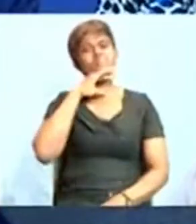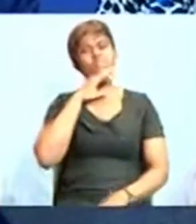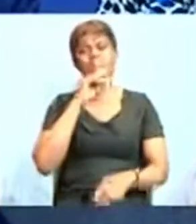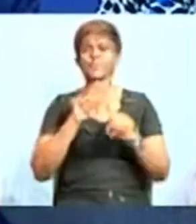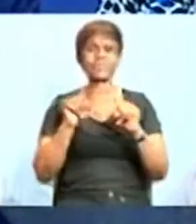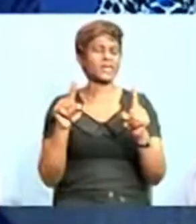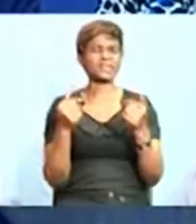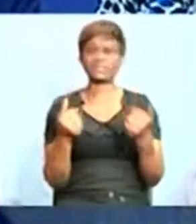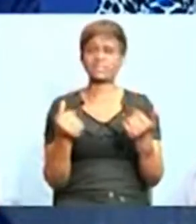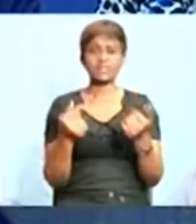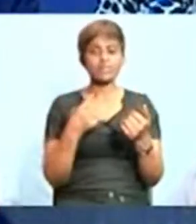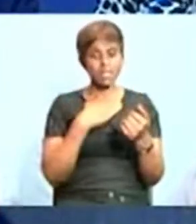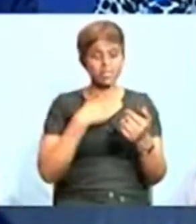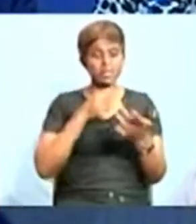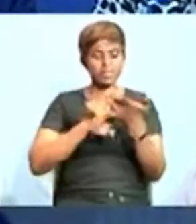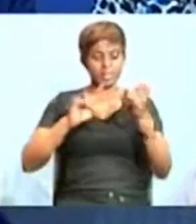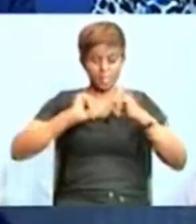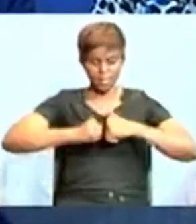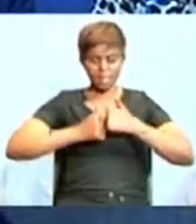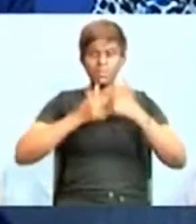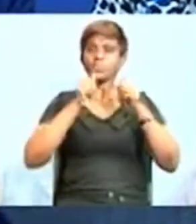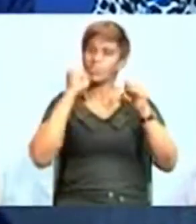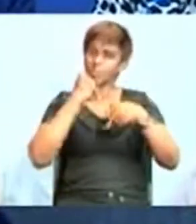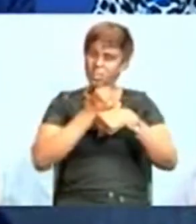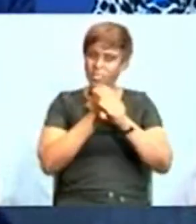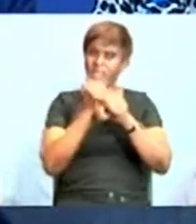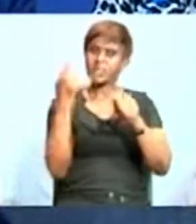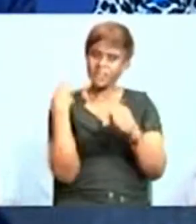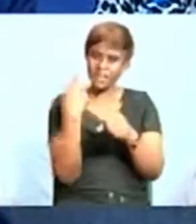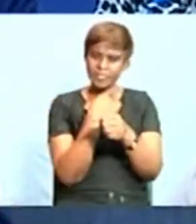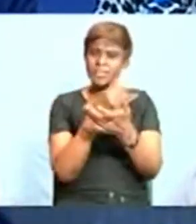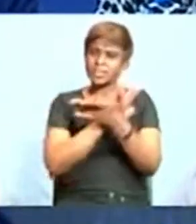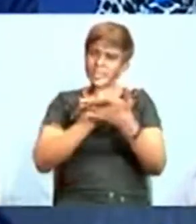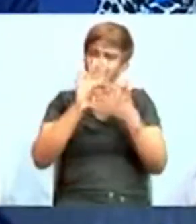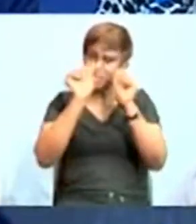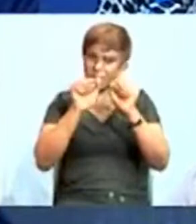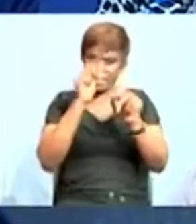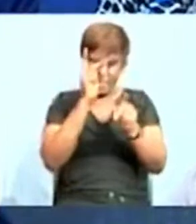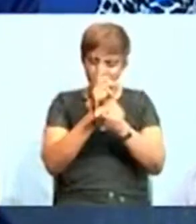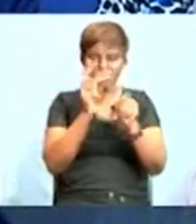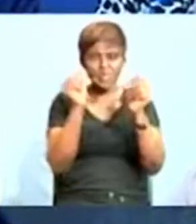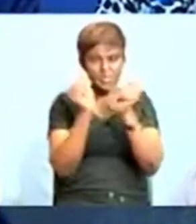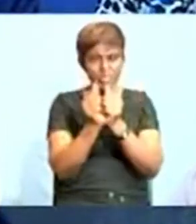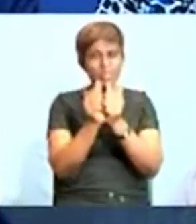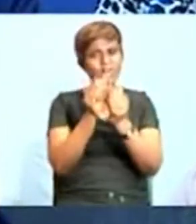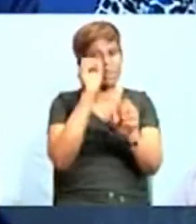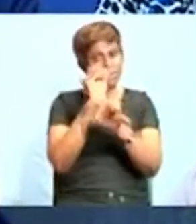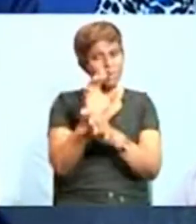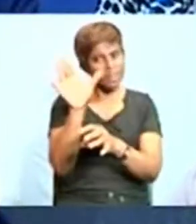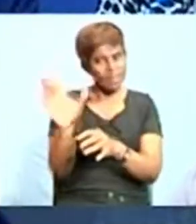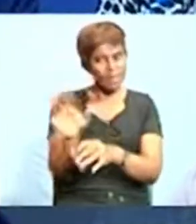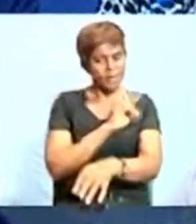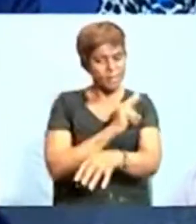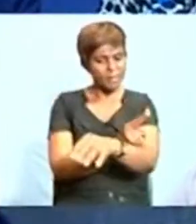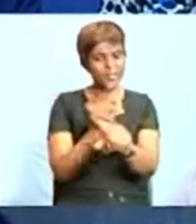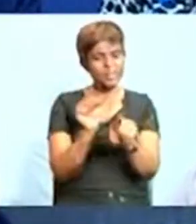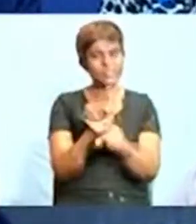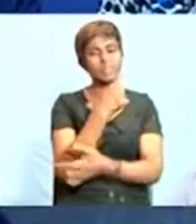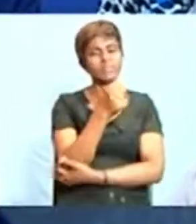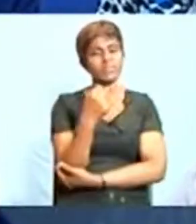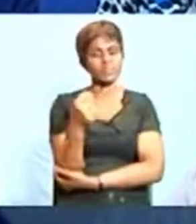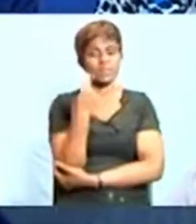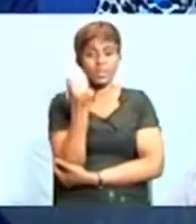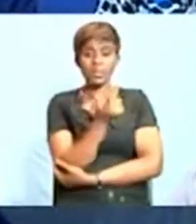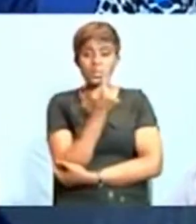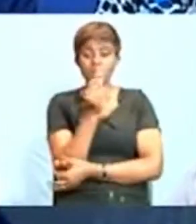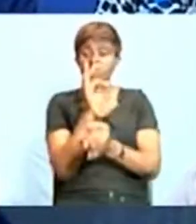However, I believe we can still make our parliament clean with our available resources and tools, only